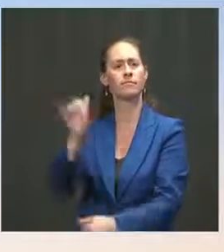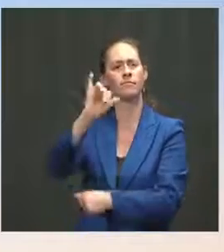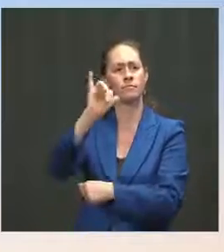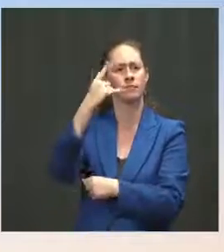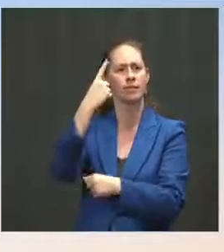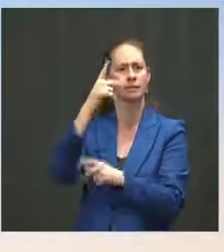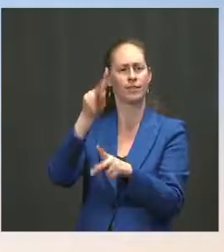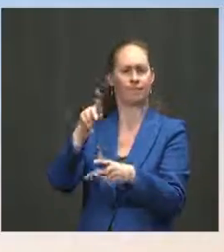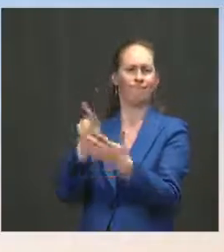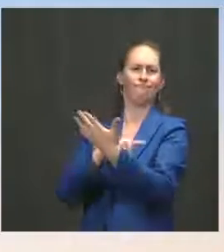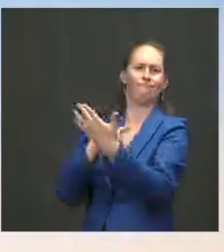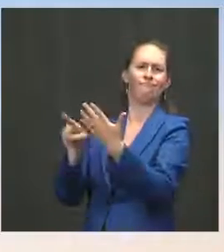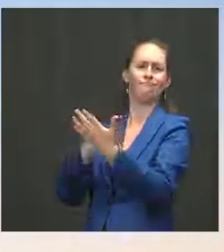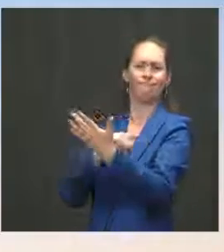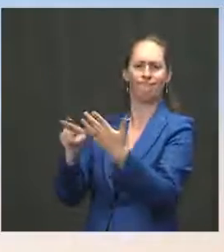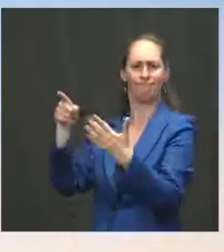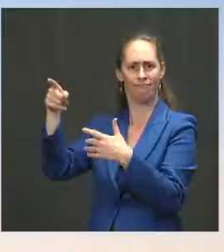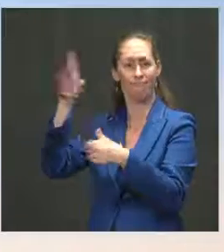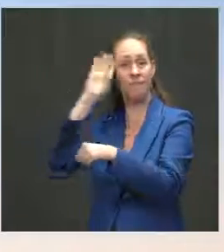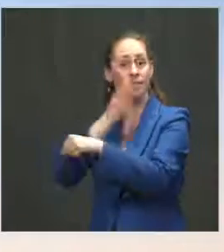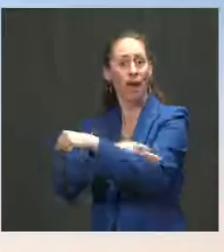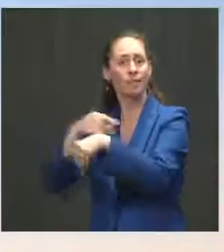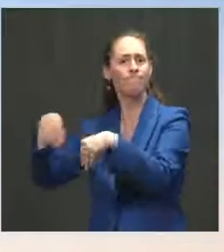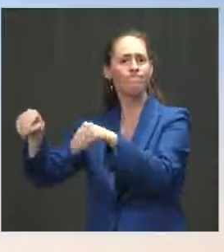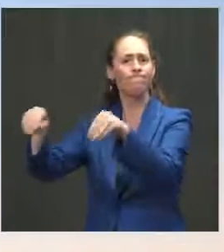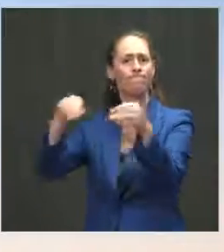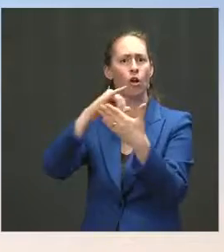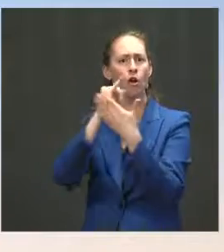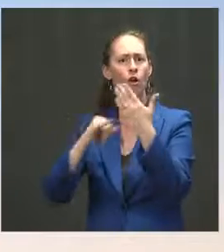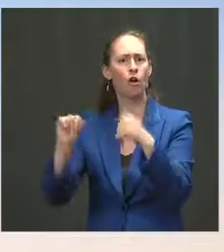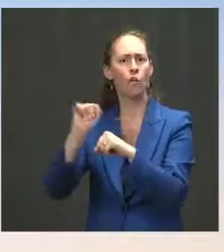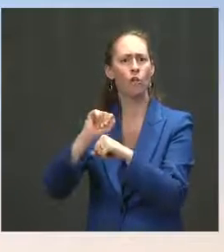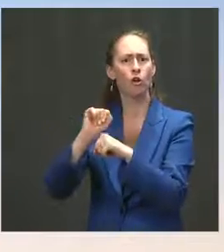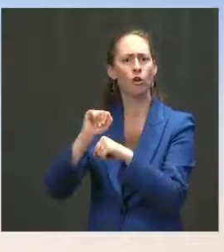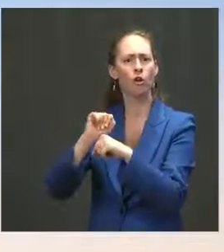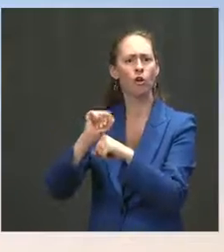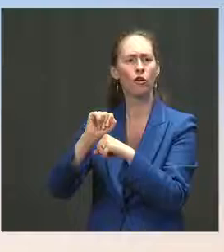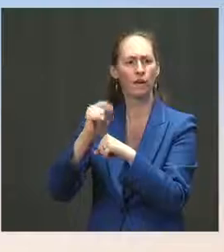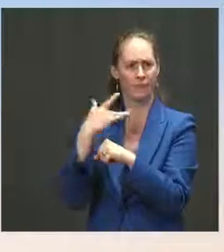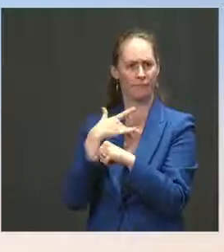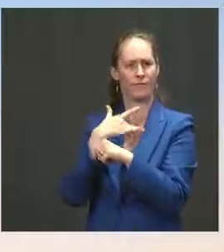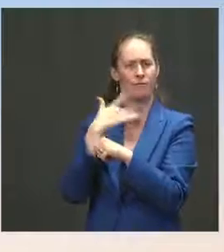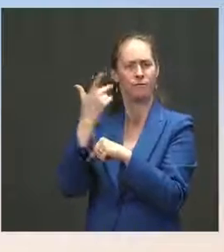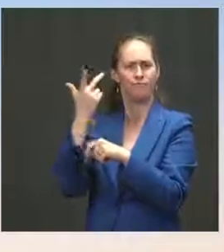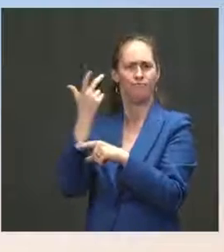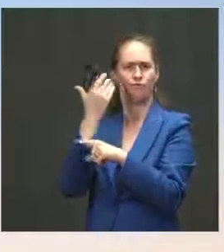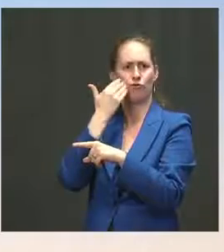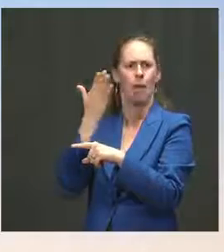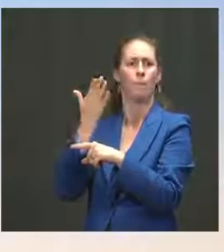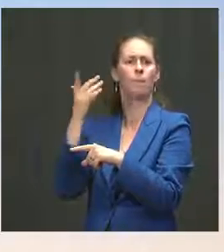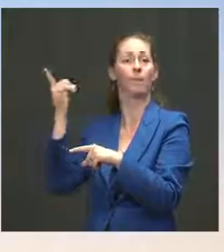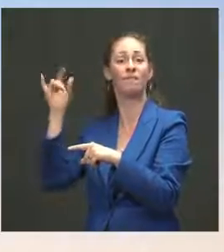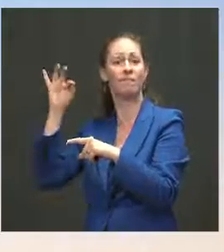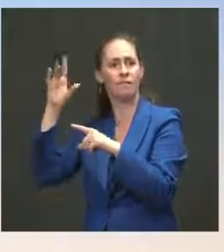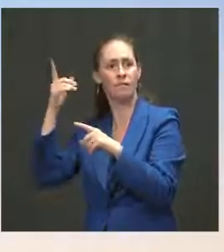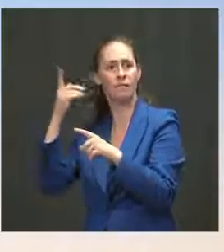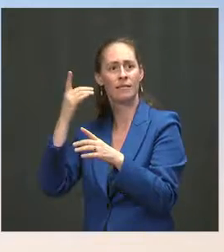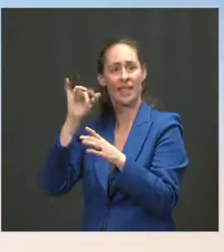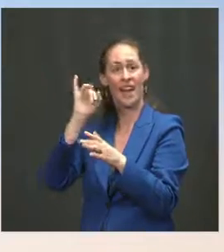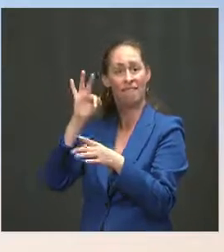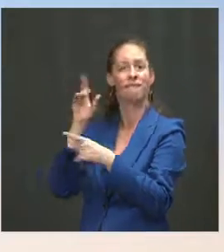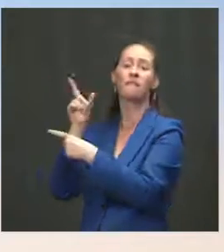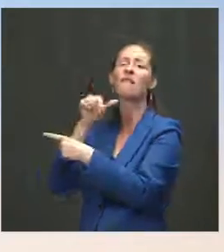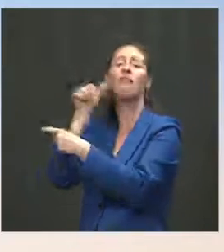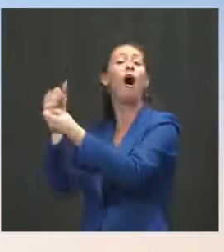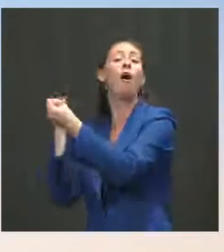on the president if he doesn't ask his son to stop. What exactly has the president said to his son? And the third question is, what spacing constraints are there in the White House East